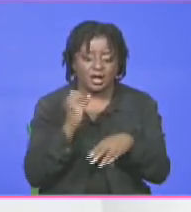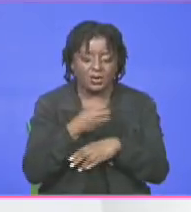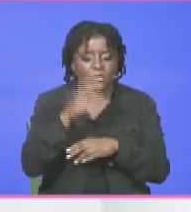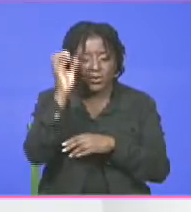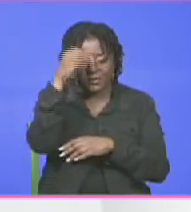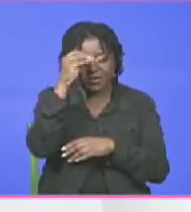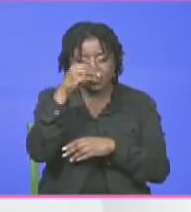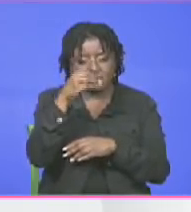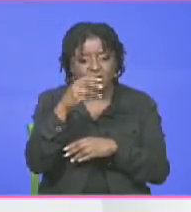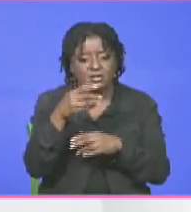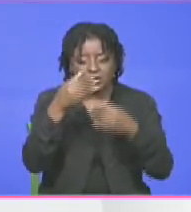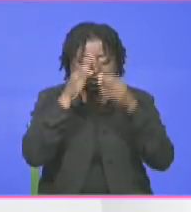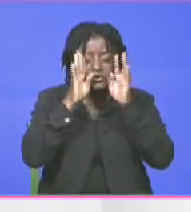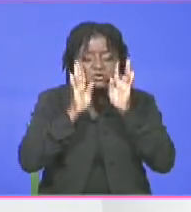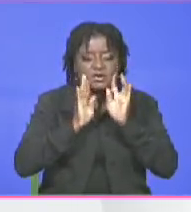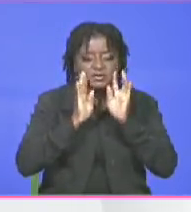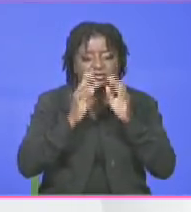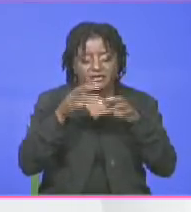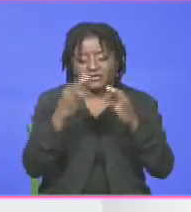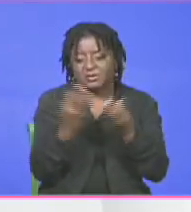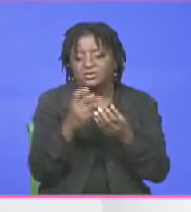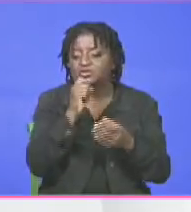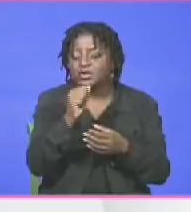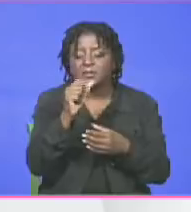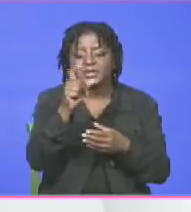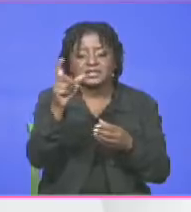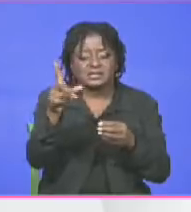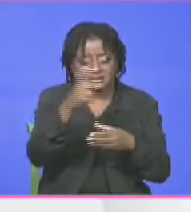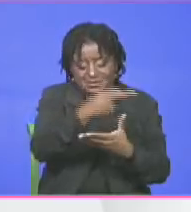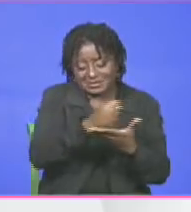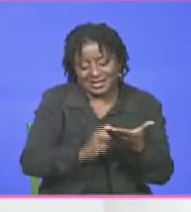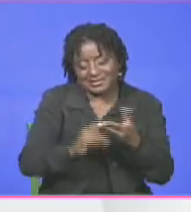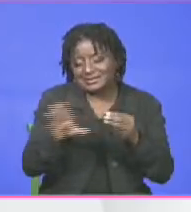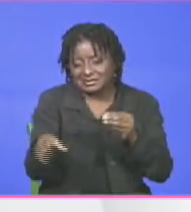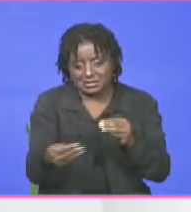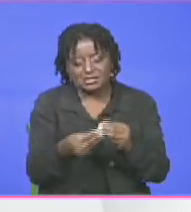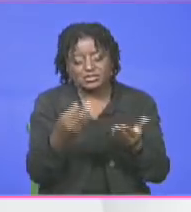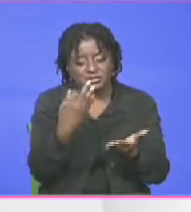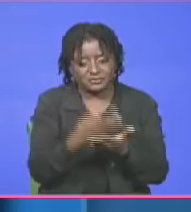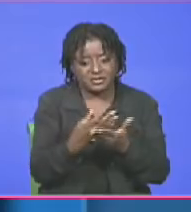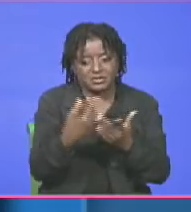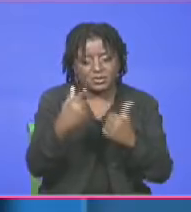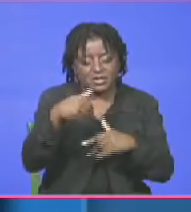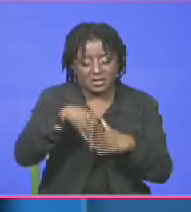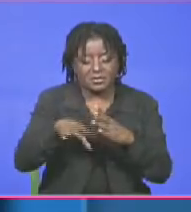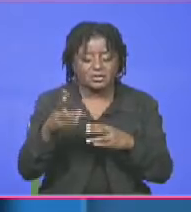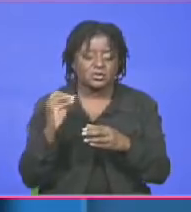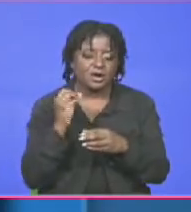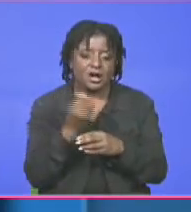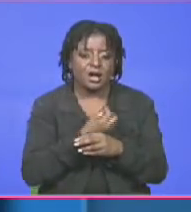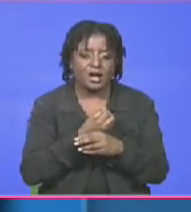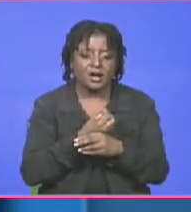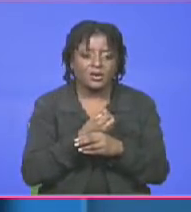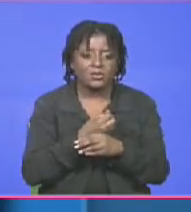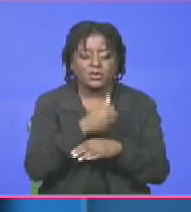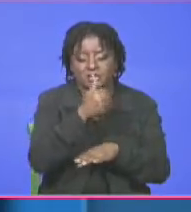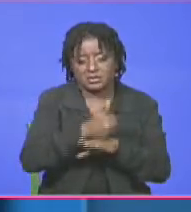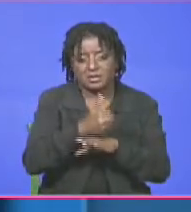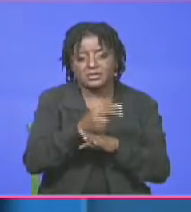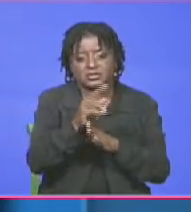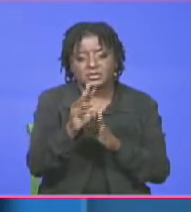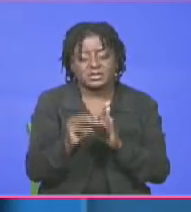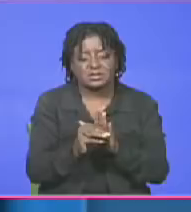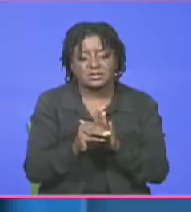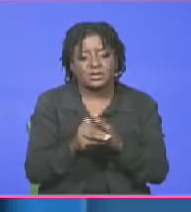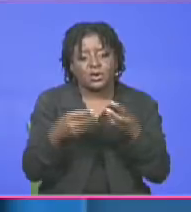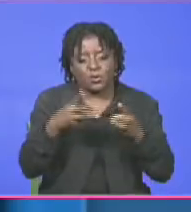grieving families should not be taxed with any additional fees when they walk into our establishment. Now, while the funeral home won't be